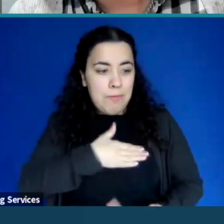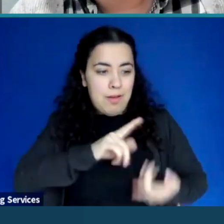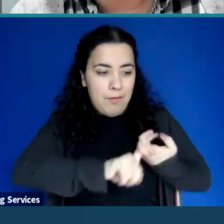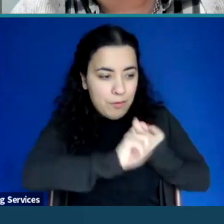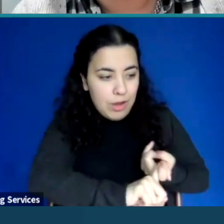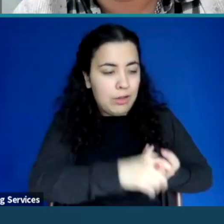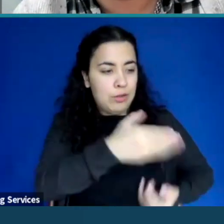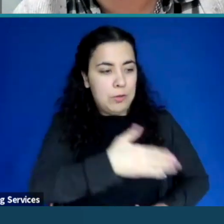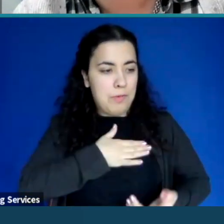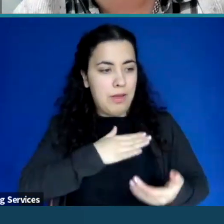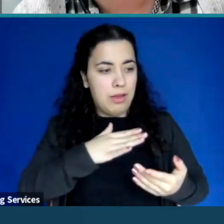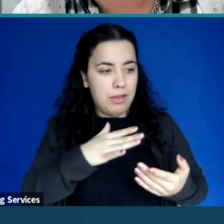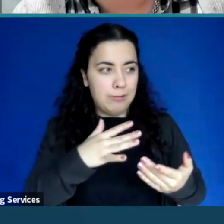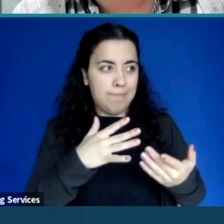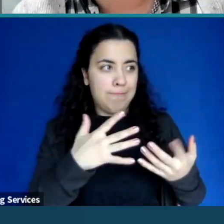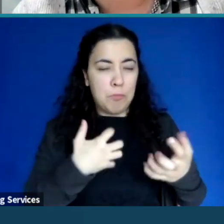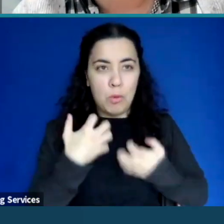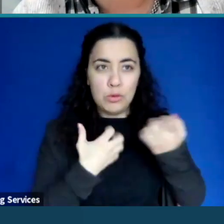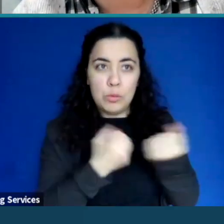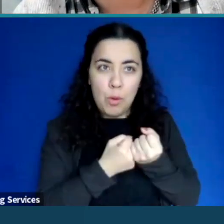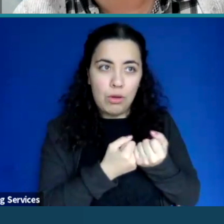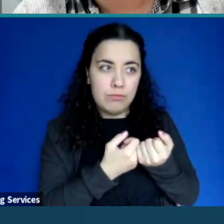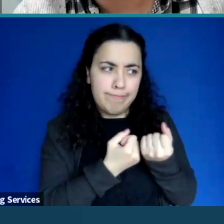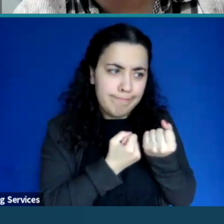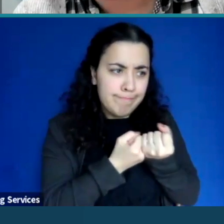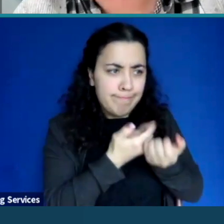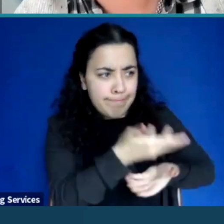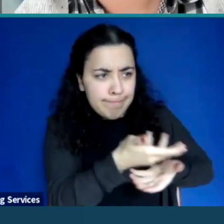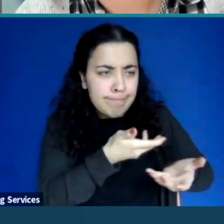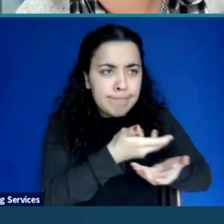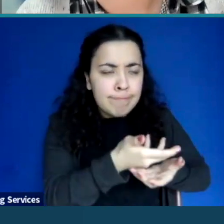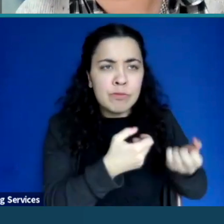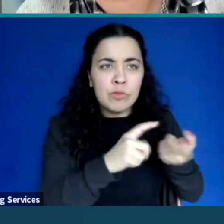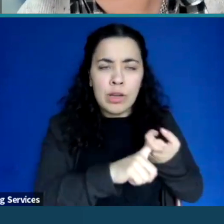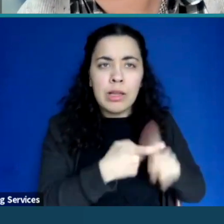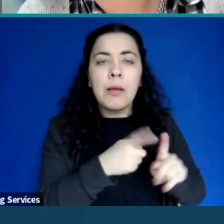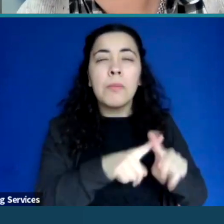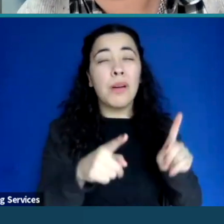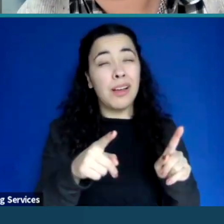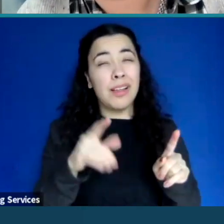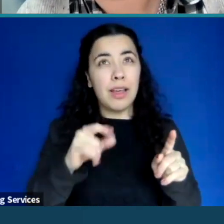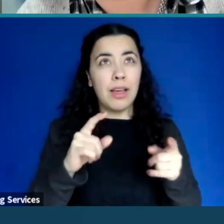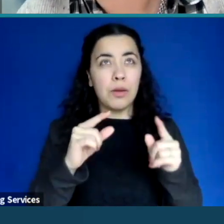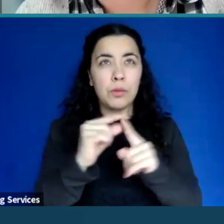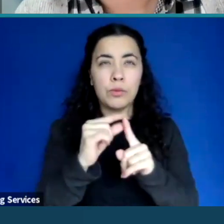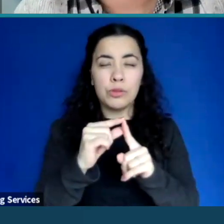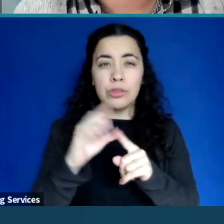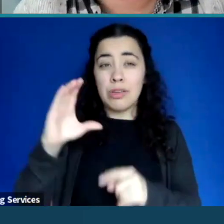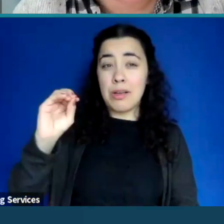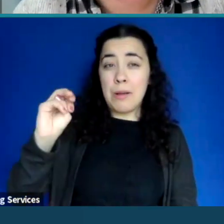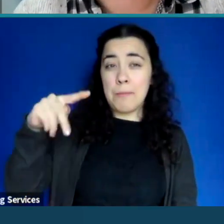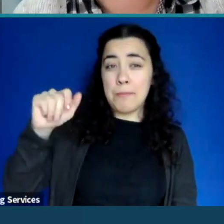emotional support. But I just, when I hear the word companion, I